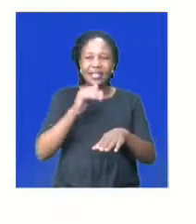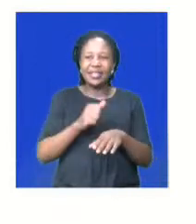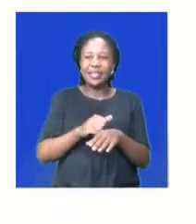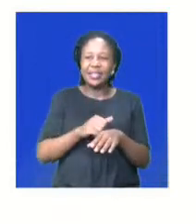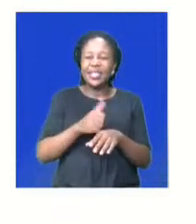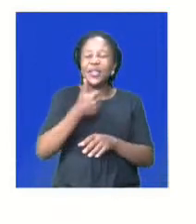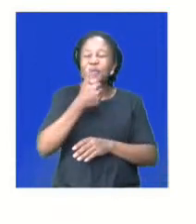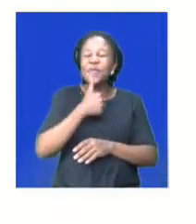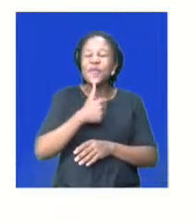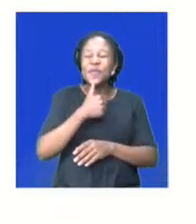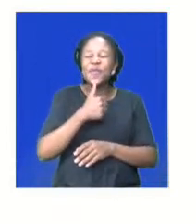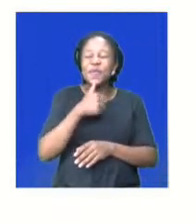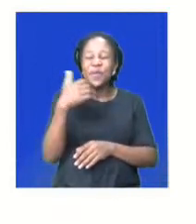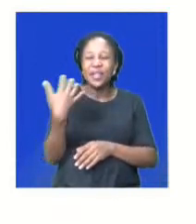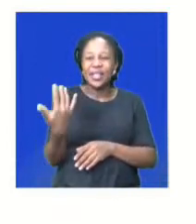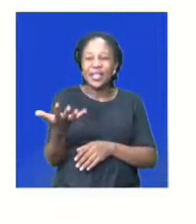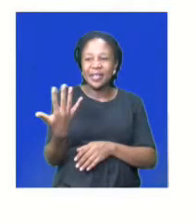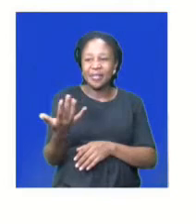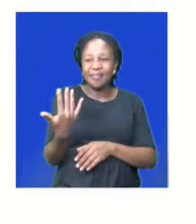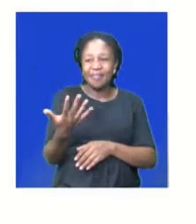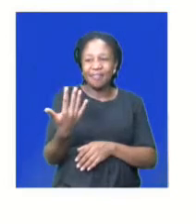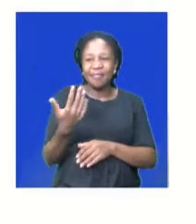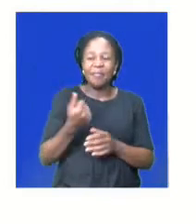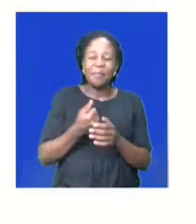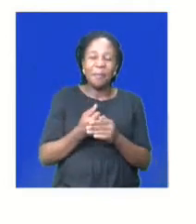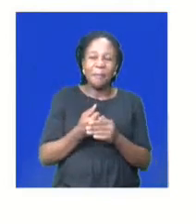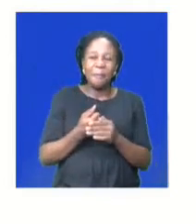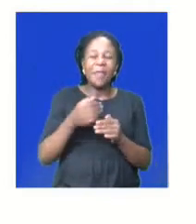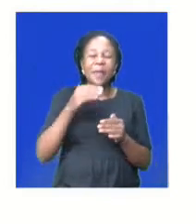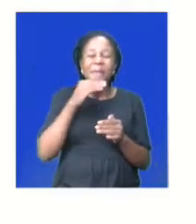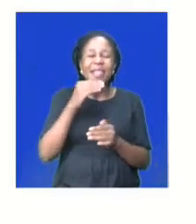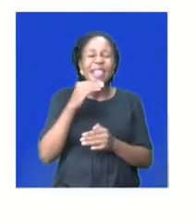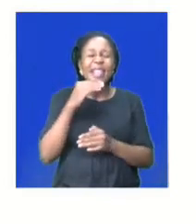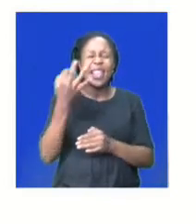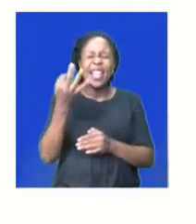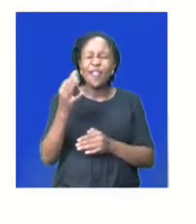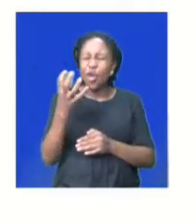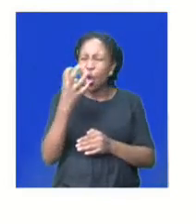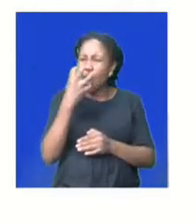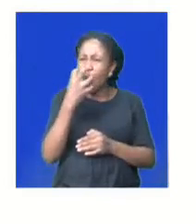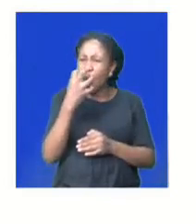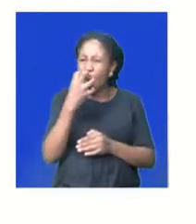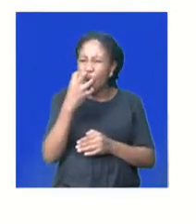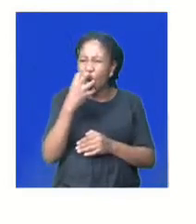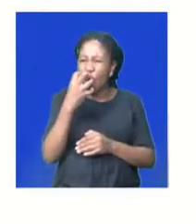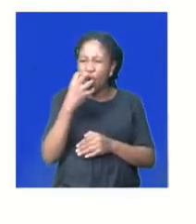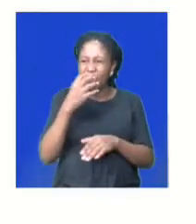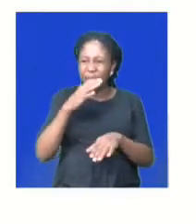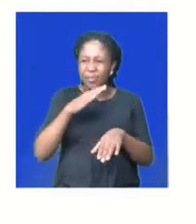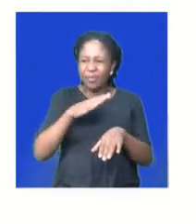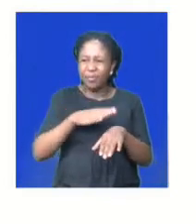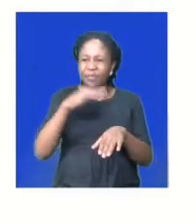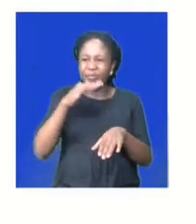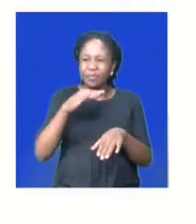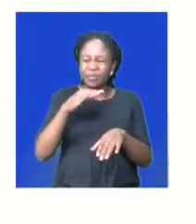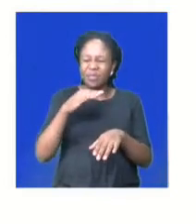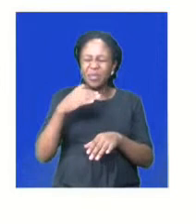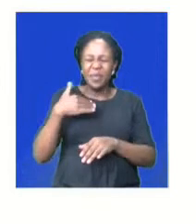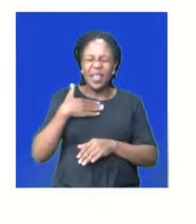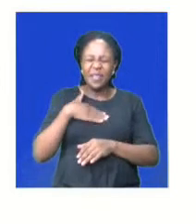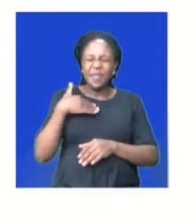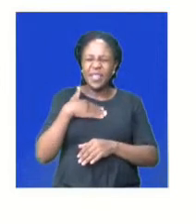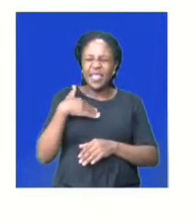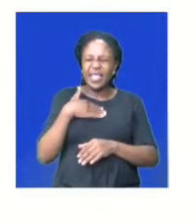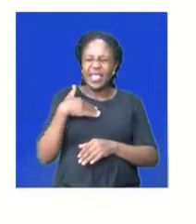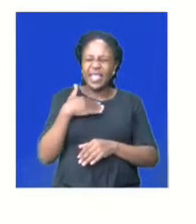hand. If you are touching a hot surface using your hand, you will feel that it is